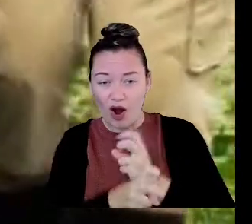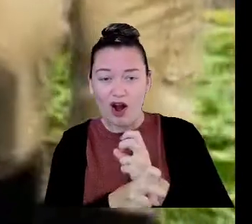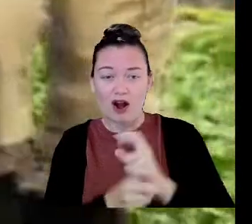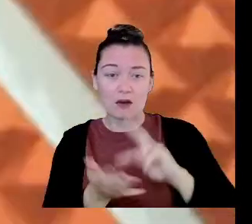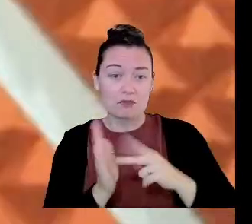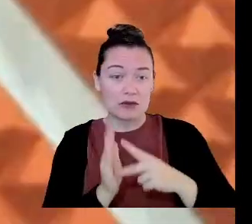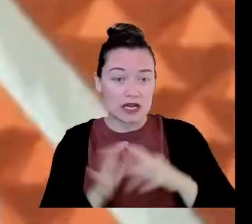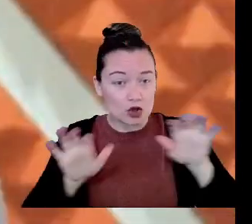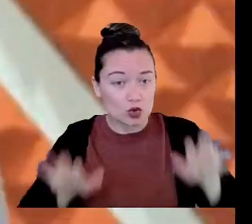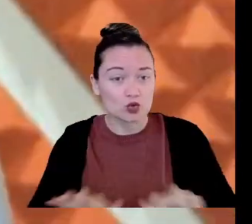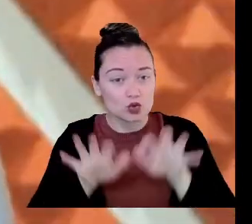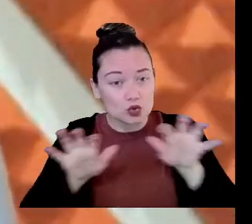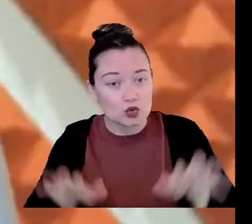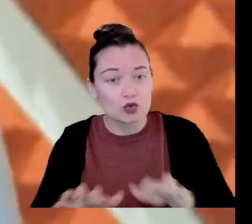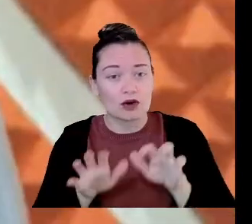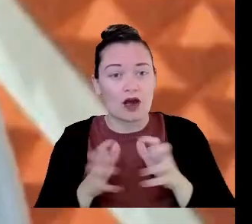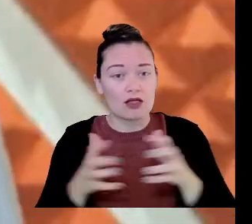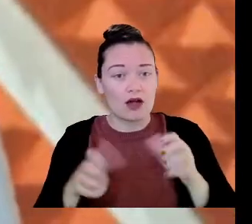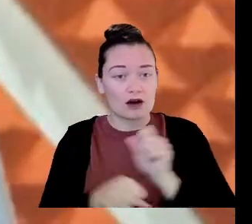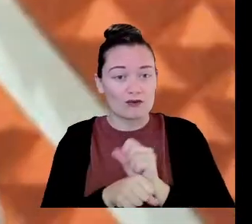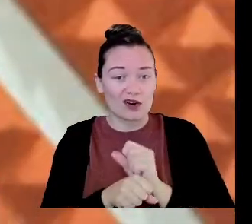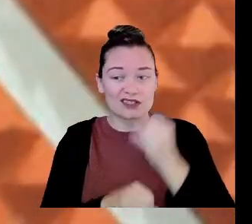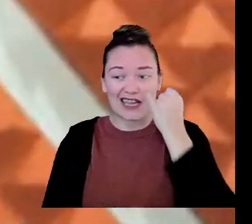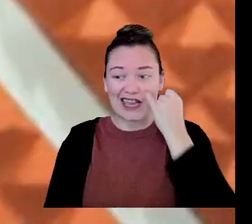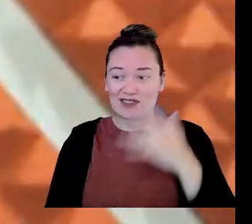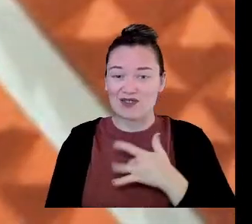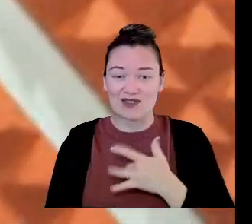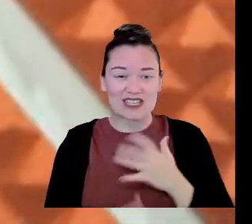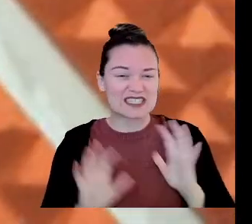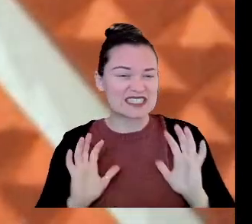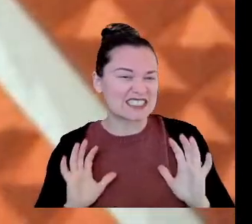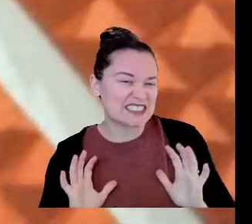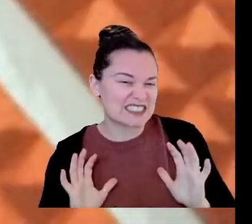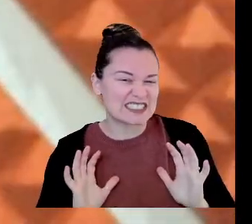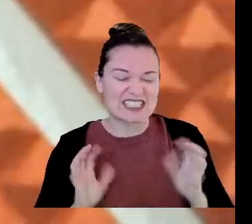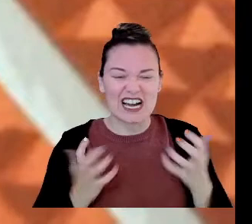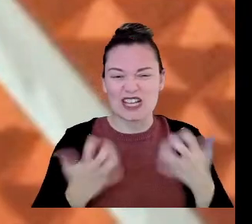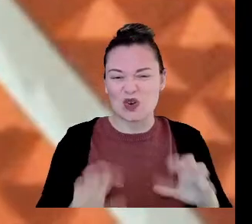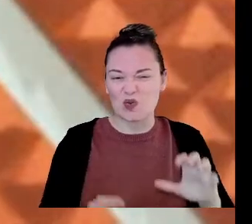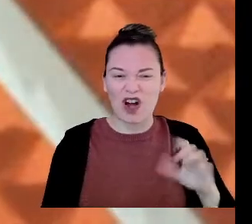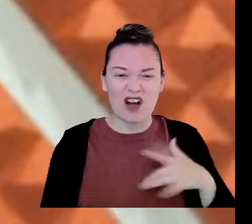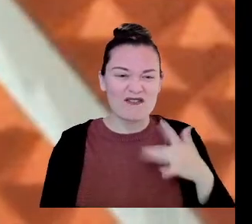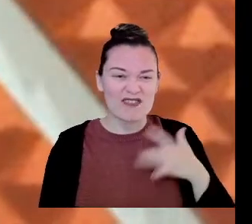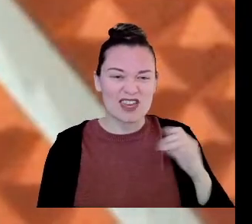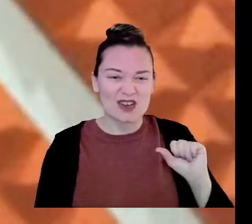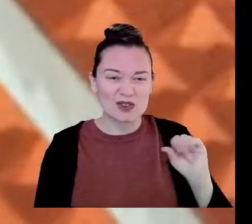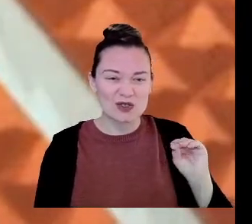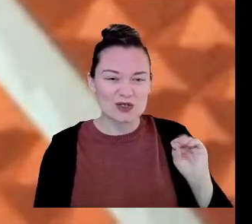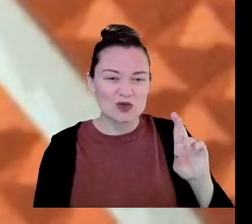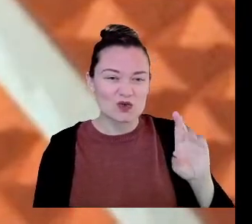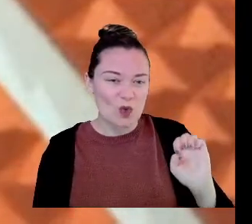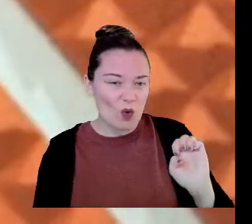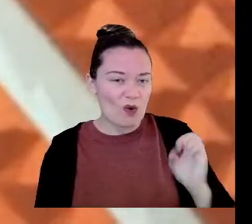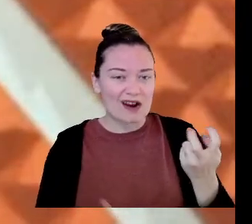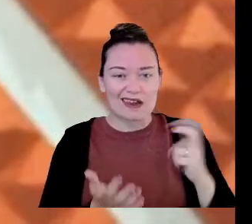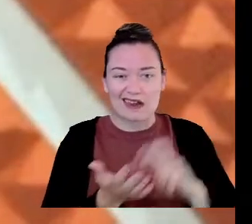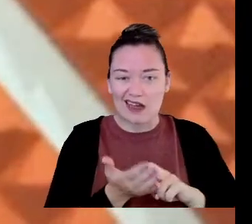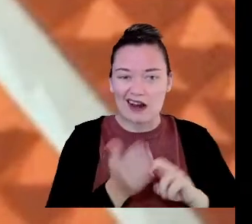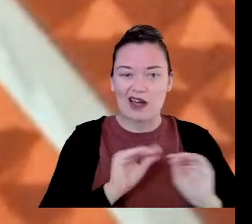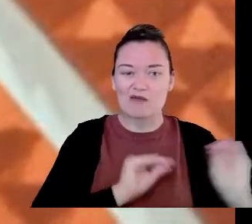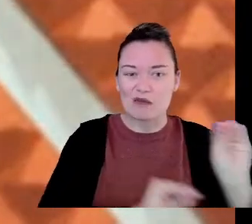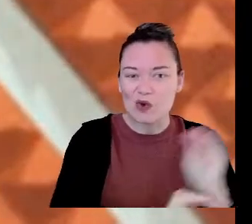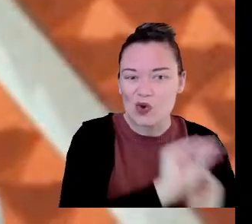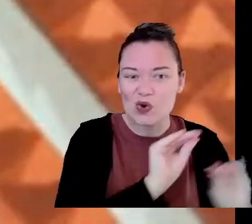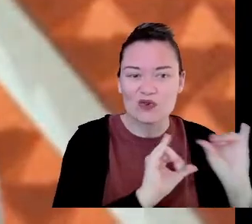do physically. So if you're somebody who doesn't quite like to be sore, or you mean I have to get up and go move